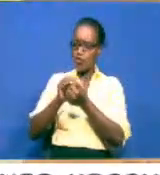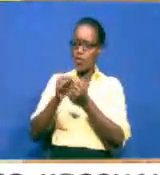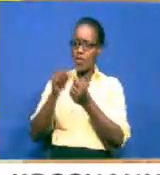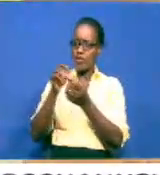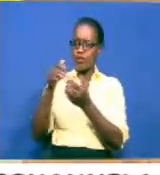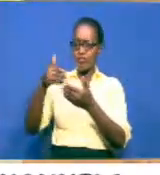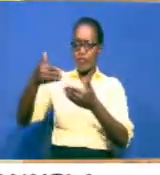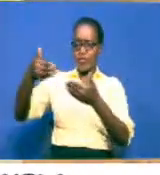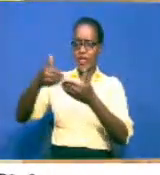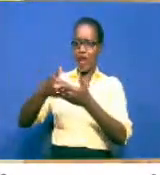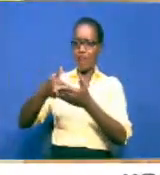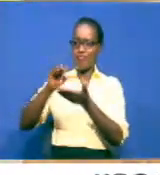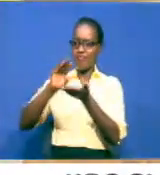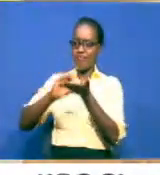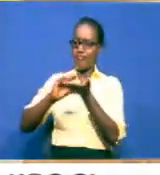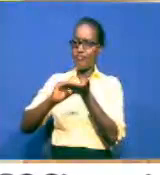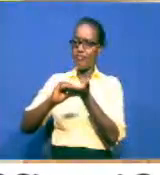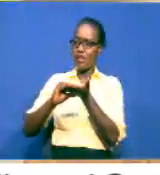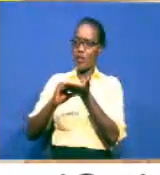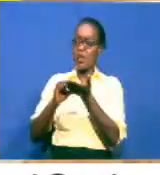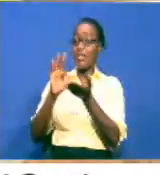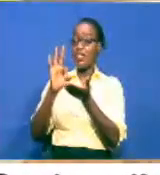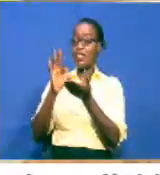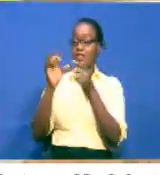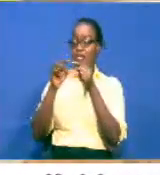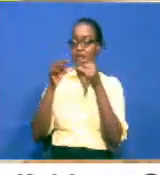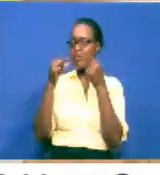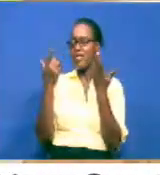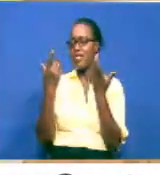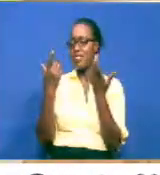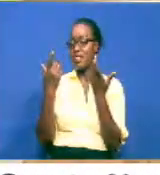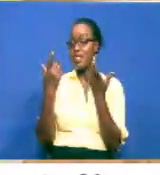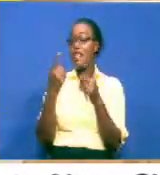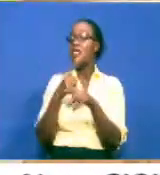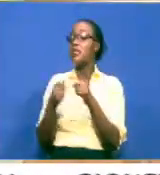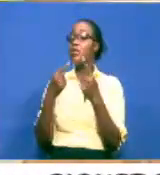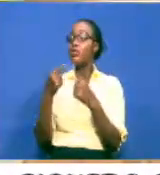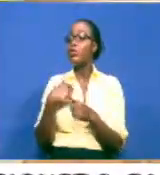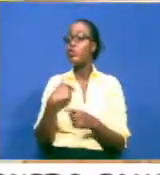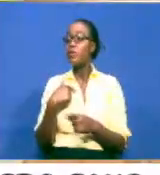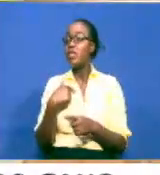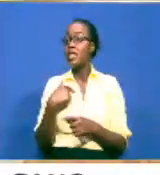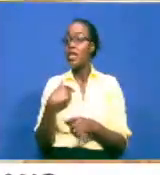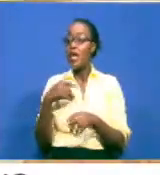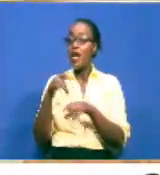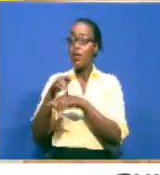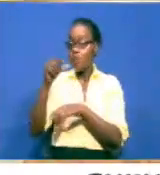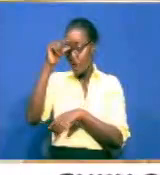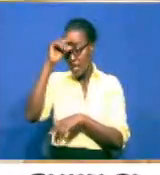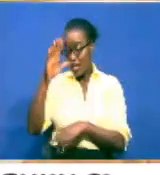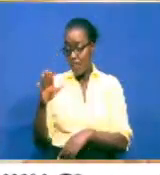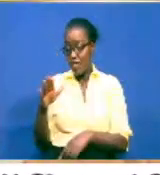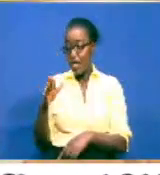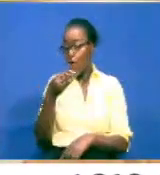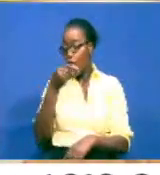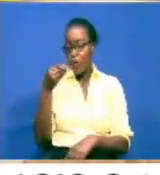then the other cloth, the three-phase. Mm-hmm. So when they talked to me, I actually talked to the governor to see how can